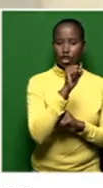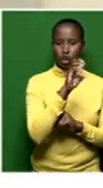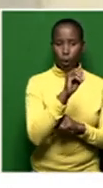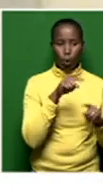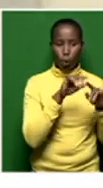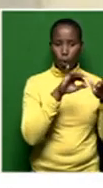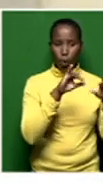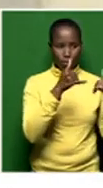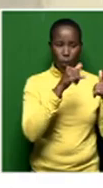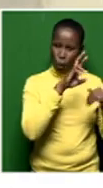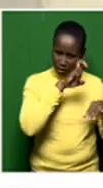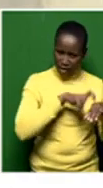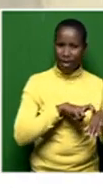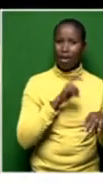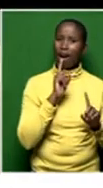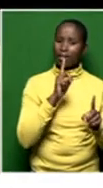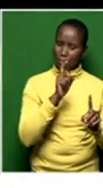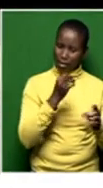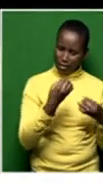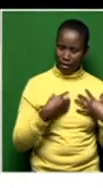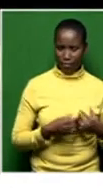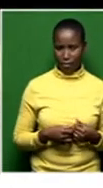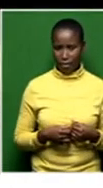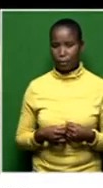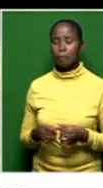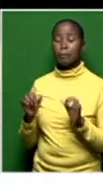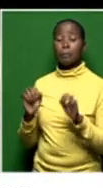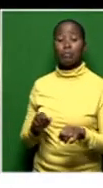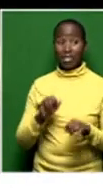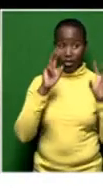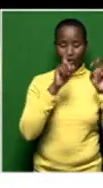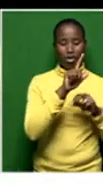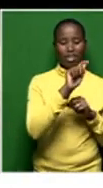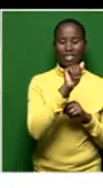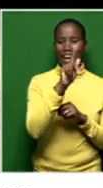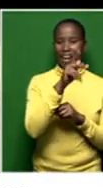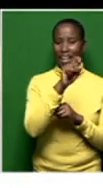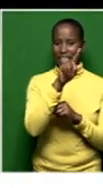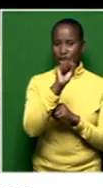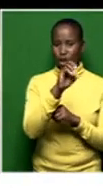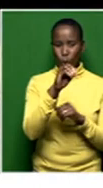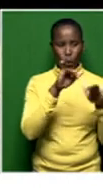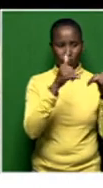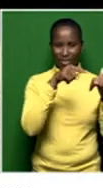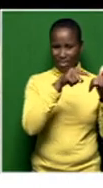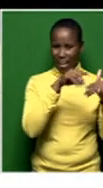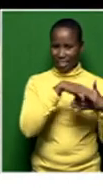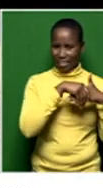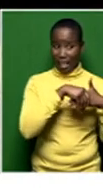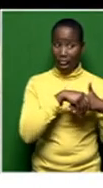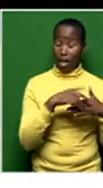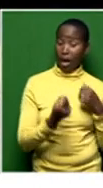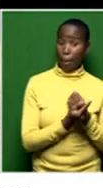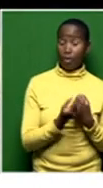Takadzo deal, we need answers. Yeah, and that Takadzo deal is a conversation all by itself, because, I mean, this has been going on